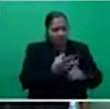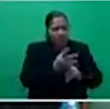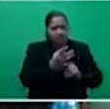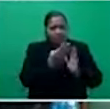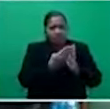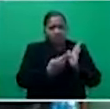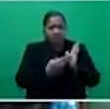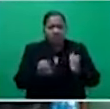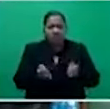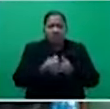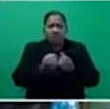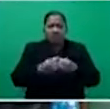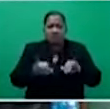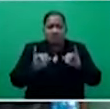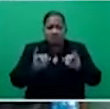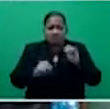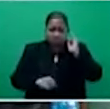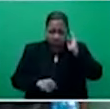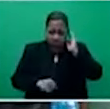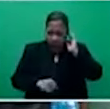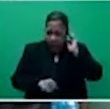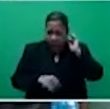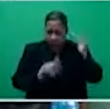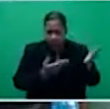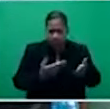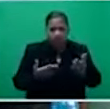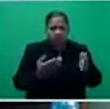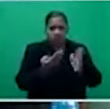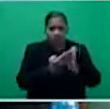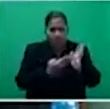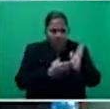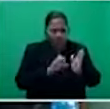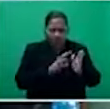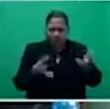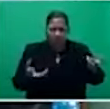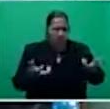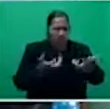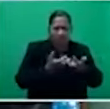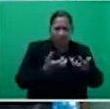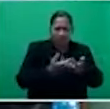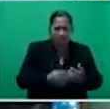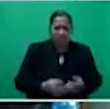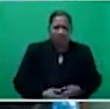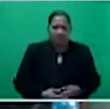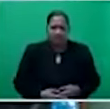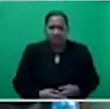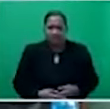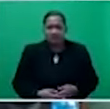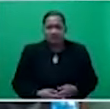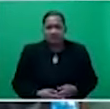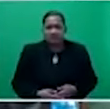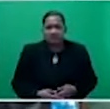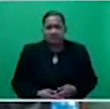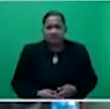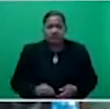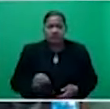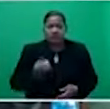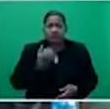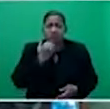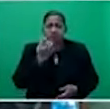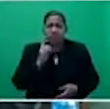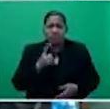that were raised that were completely irrelevant to the budget, and there was so much distortion of history